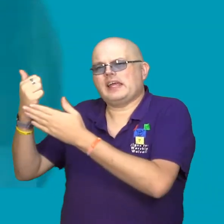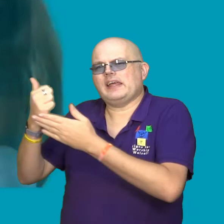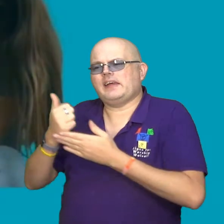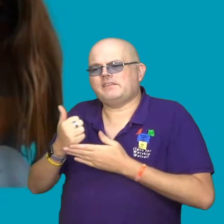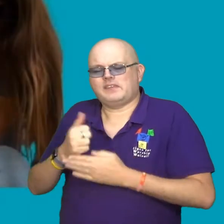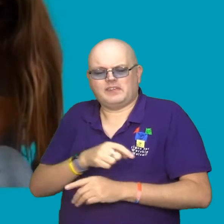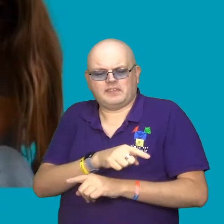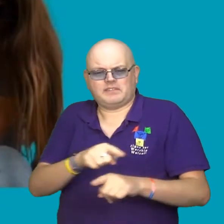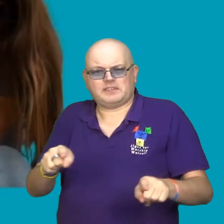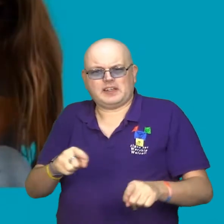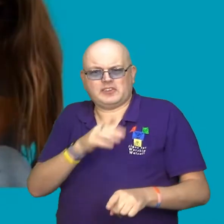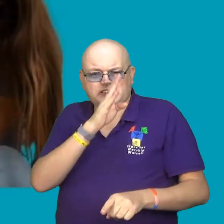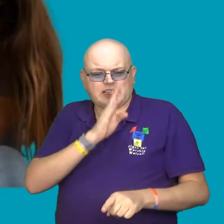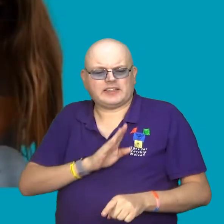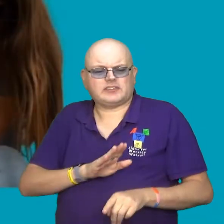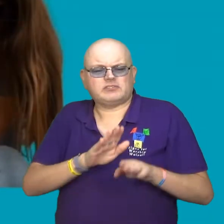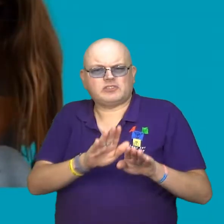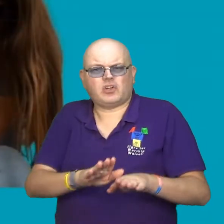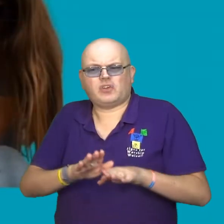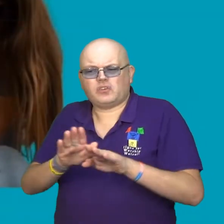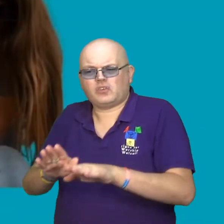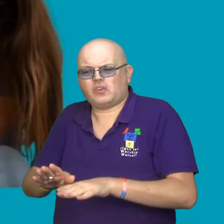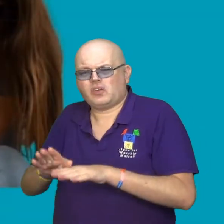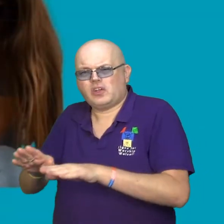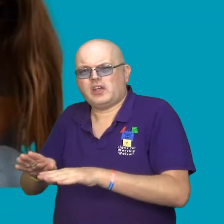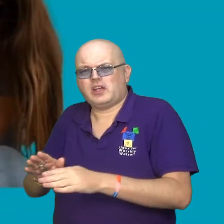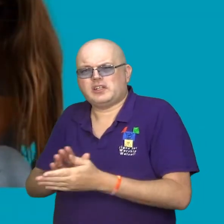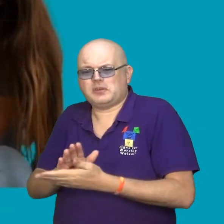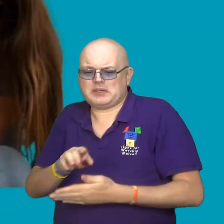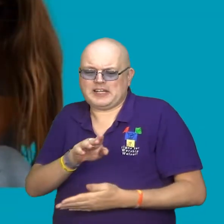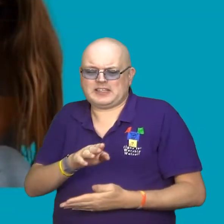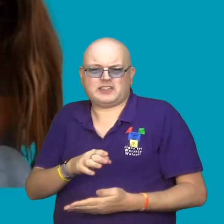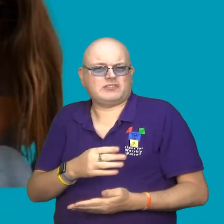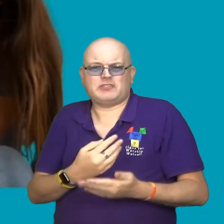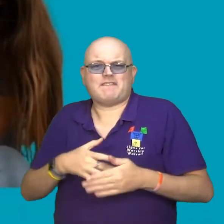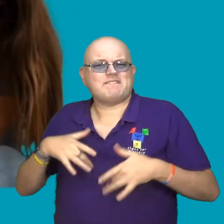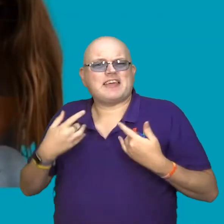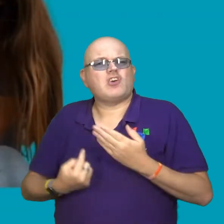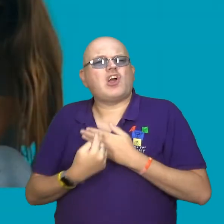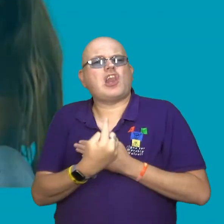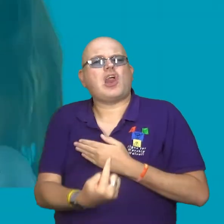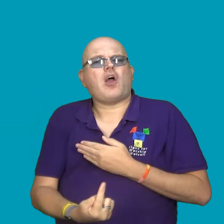Help us to comfort those that are sad so that they don't feel sad alone.